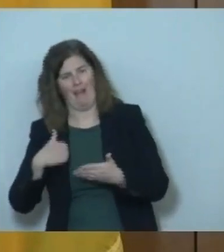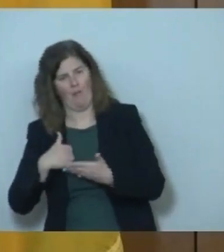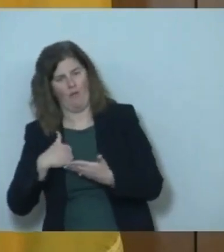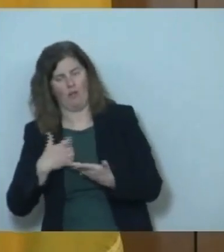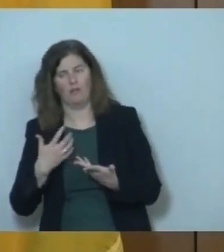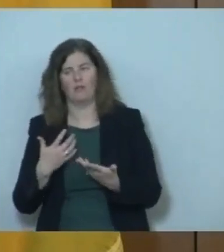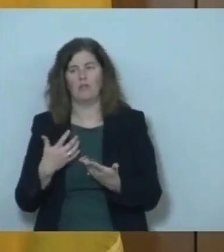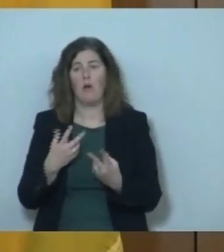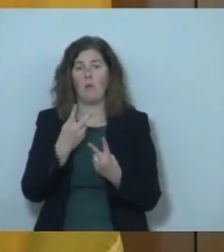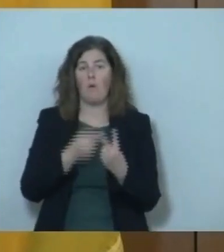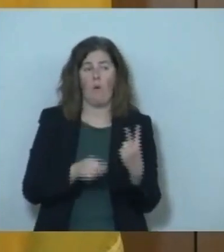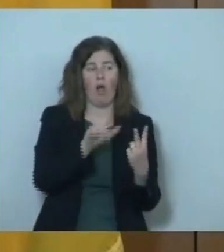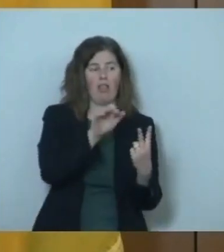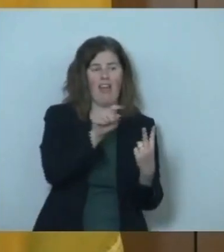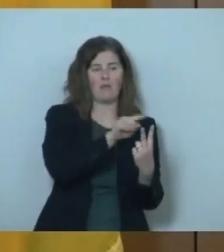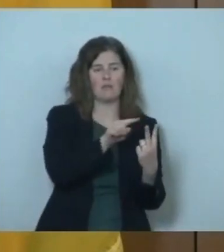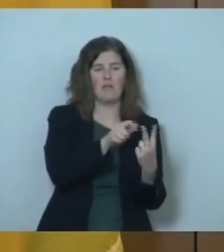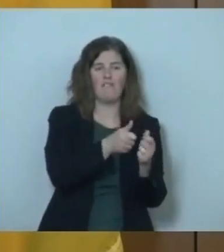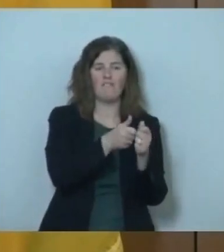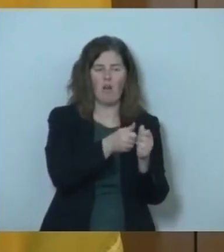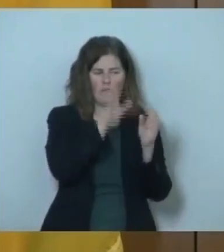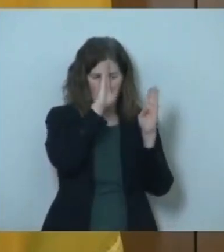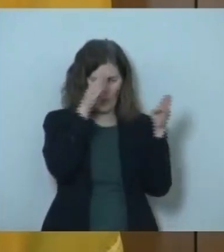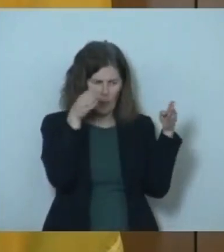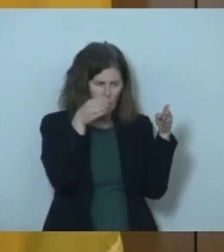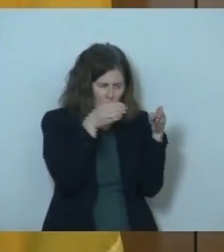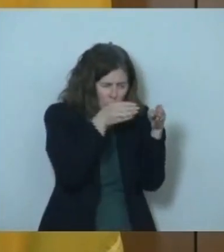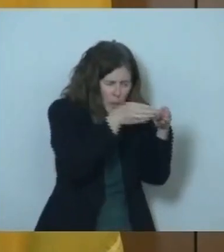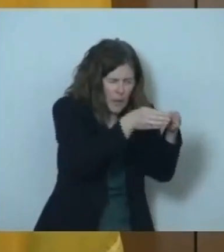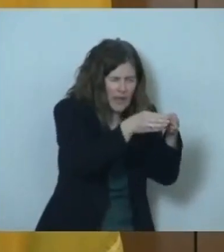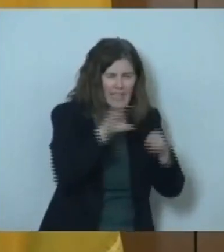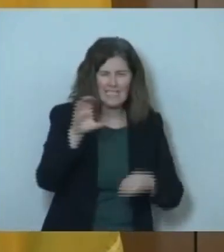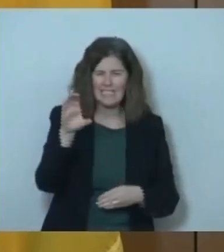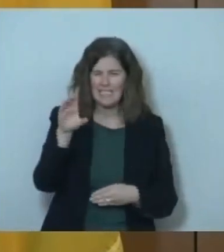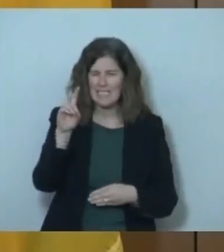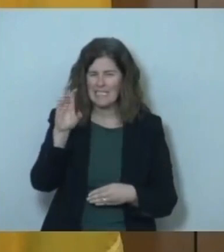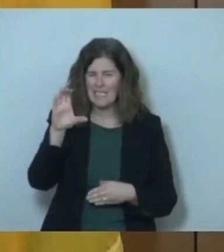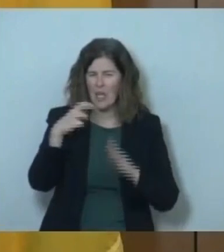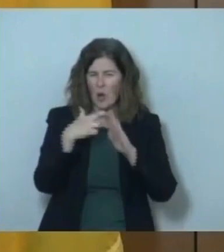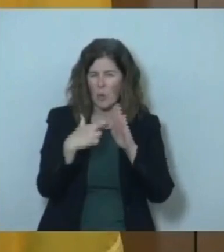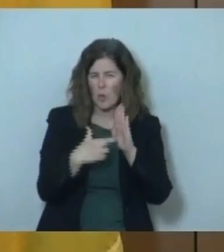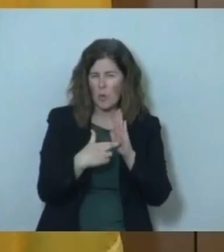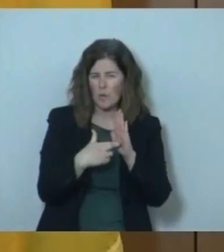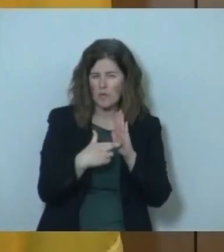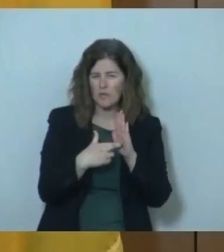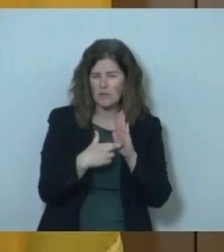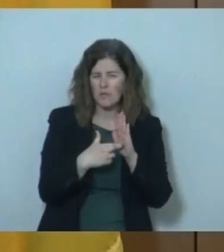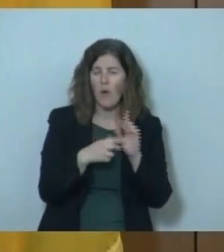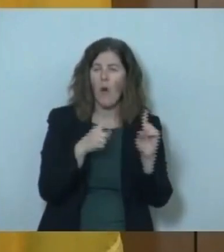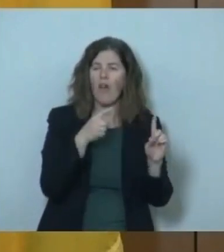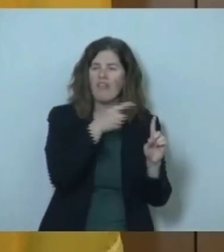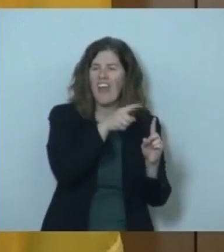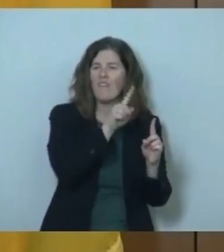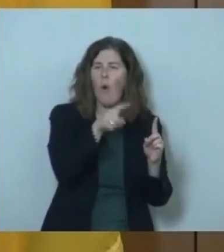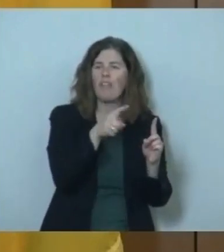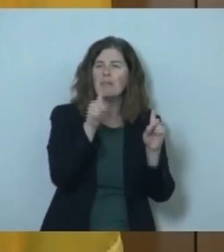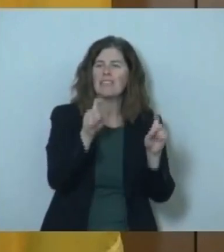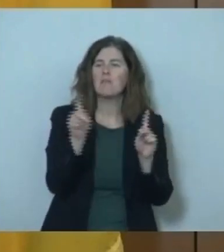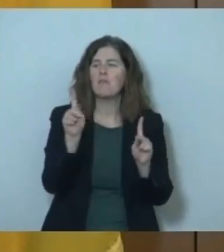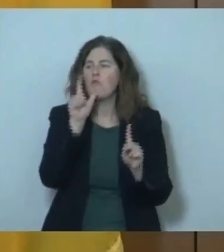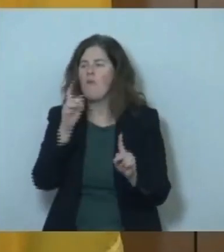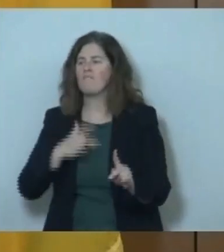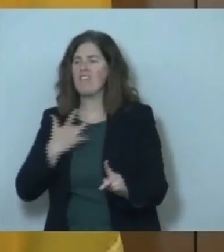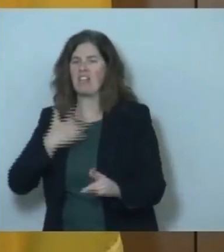both laboratories have been following very narrow CDC guidelines for only testing symptomatic individuals. And